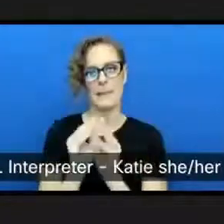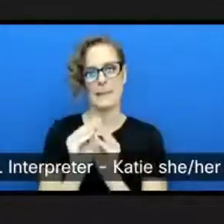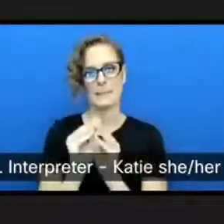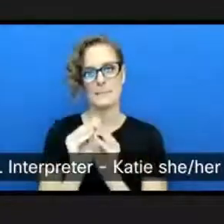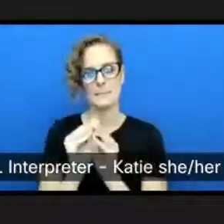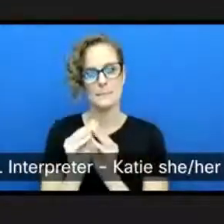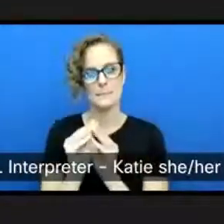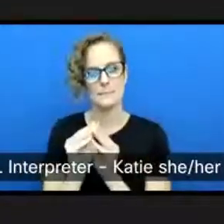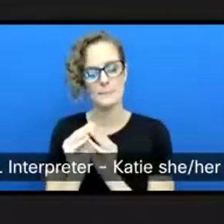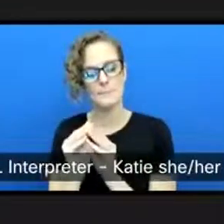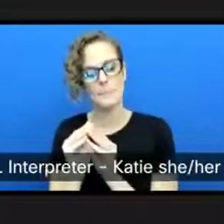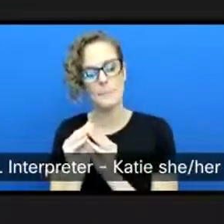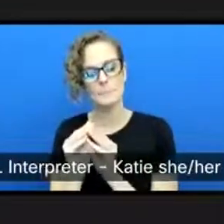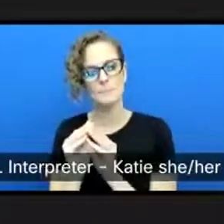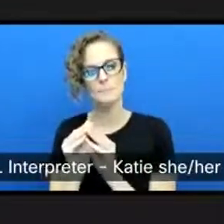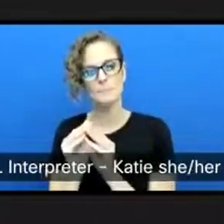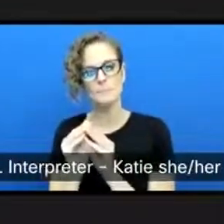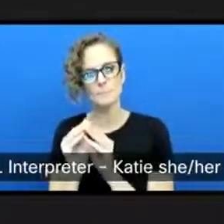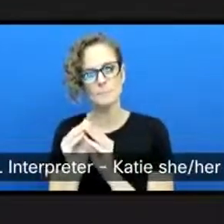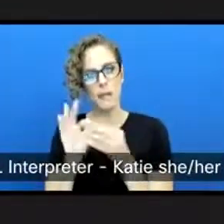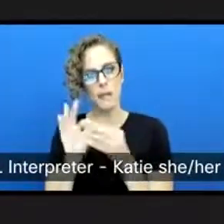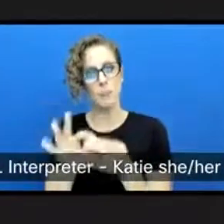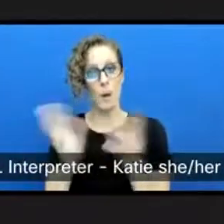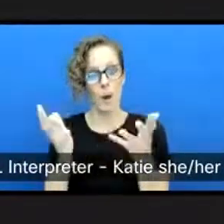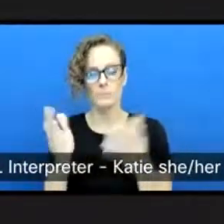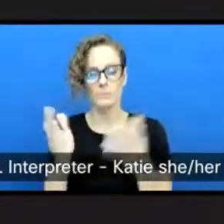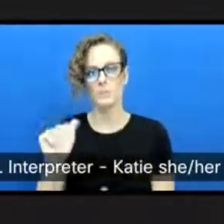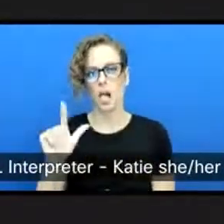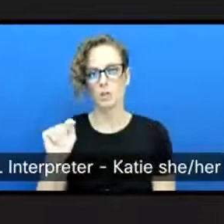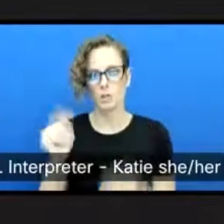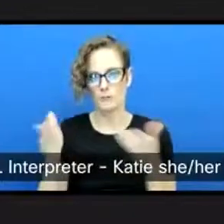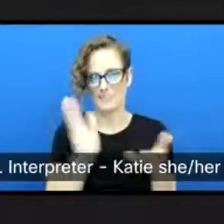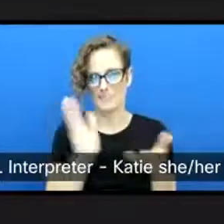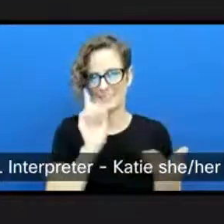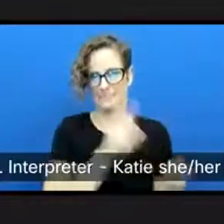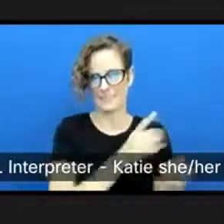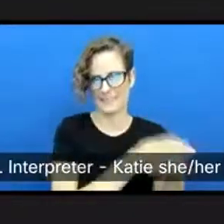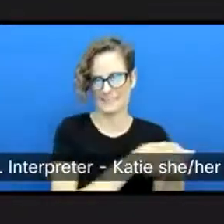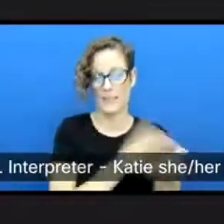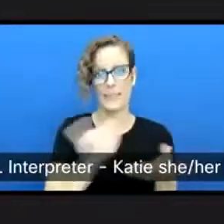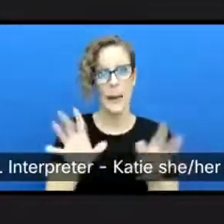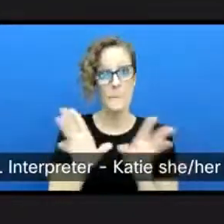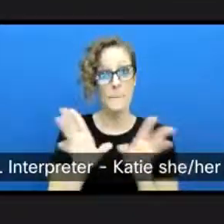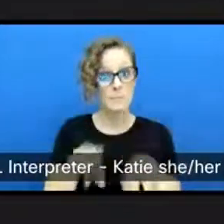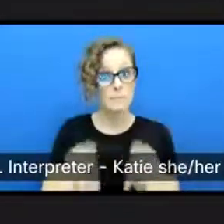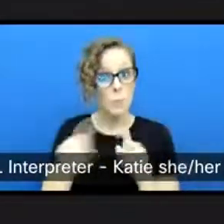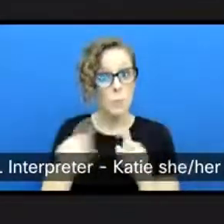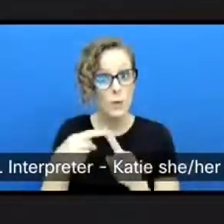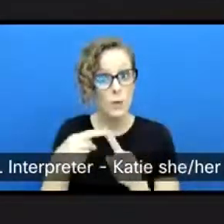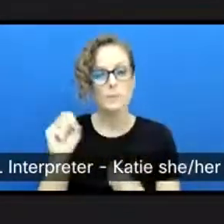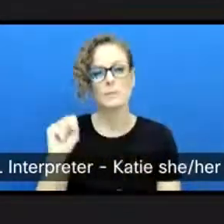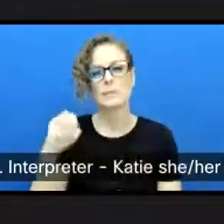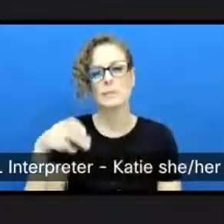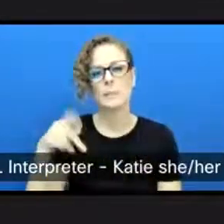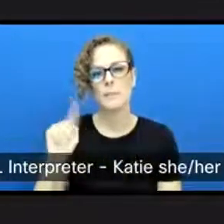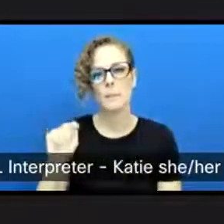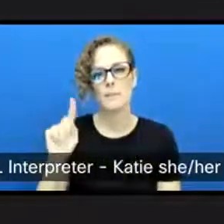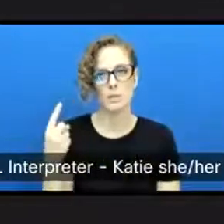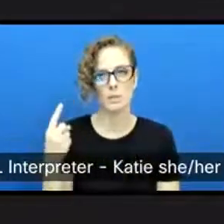All right. The next thing I want to discuss is what went out yesterday about